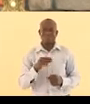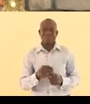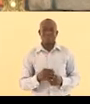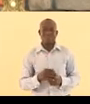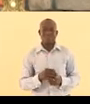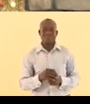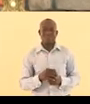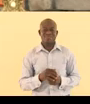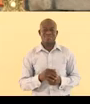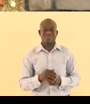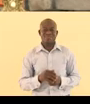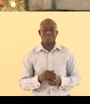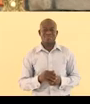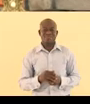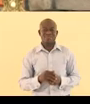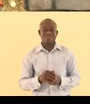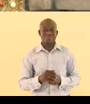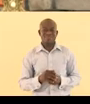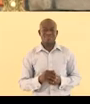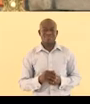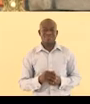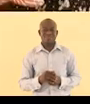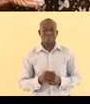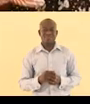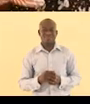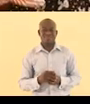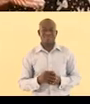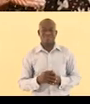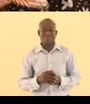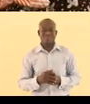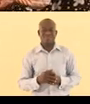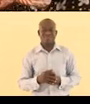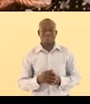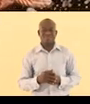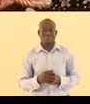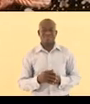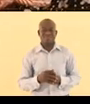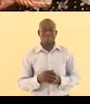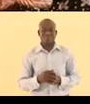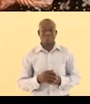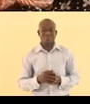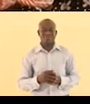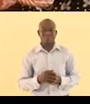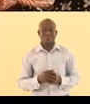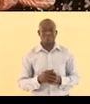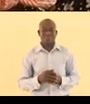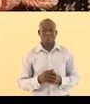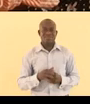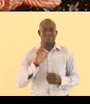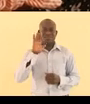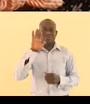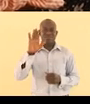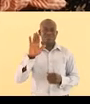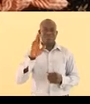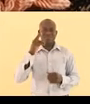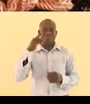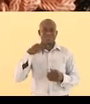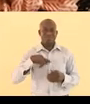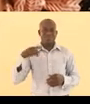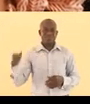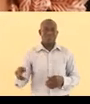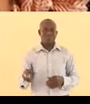think many Nigerians want to hear that? Say, no. I mean, it's a religion of Jesus Christ. Say, for where? Your religion is religion of